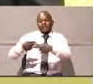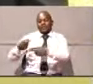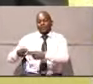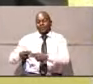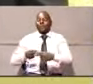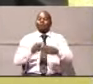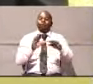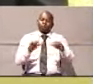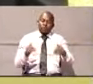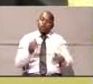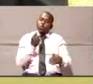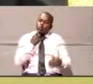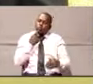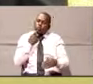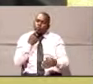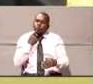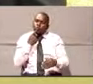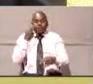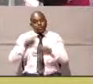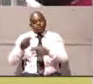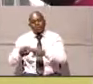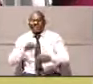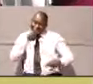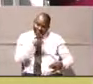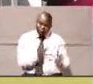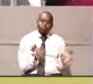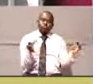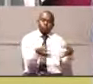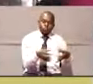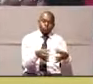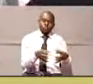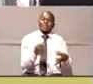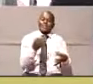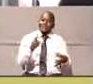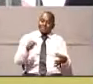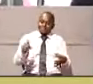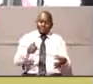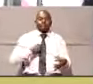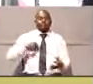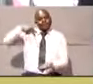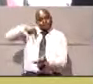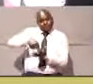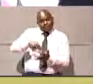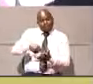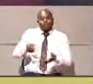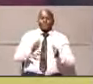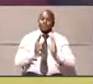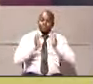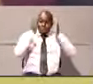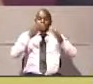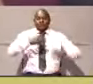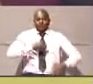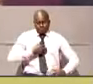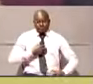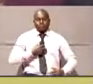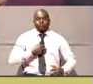names. Who nominates these names? The bishops themselves. I stand up to nominate you, my fellow bishop, if I wish that